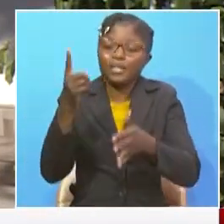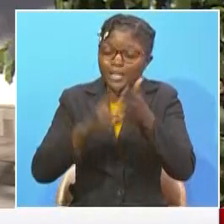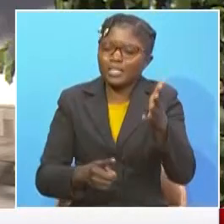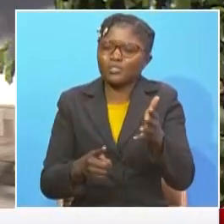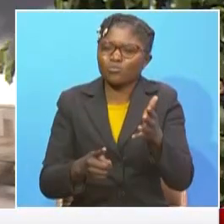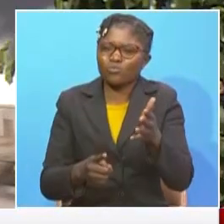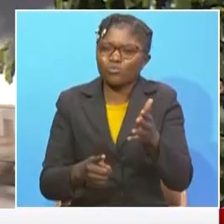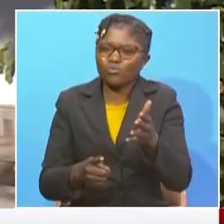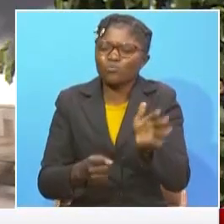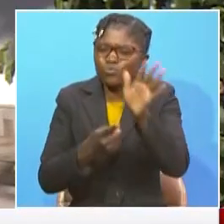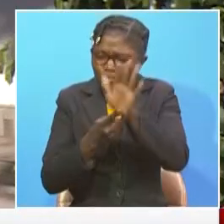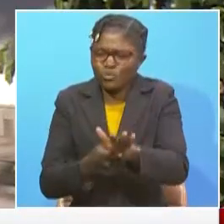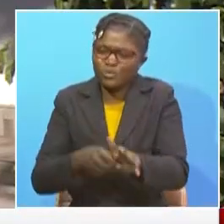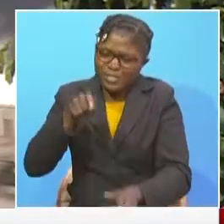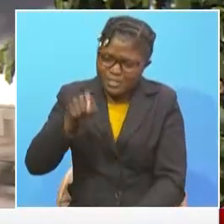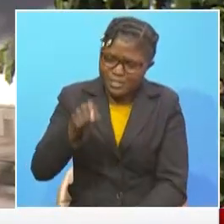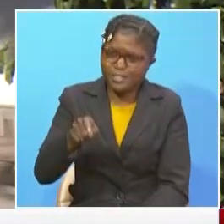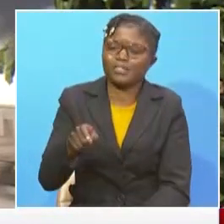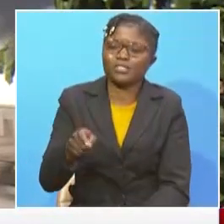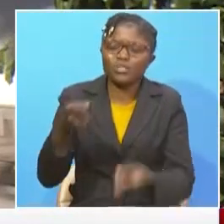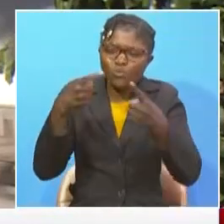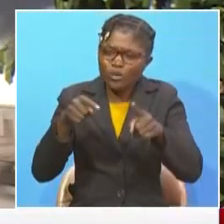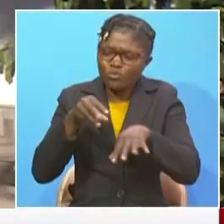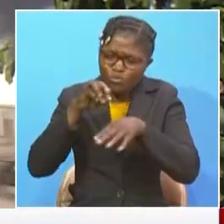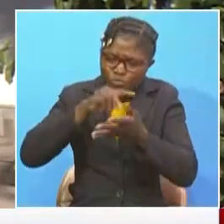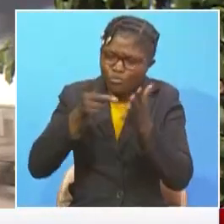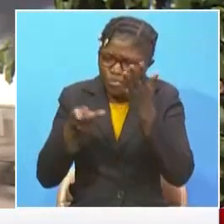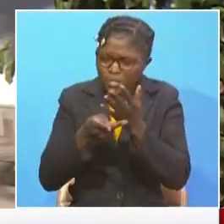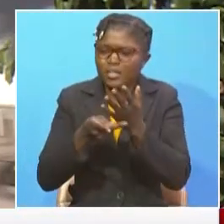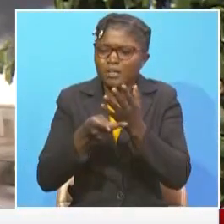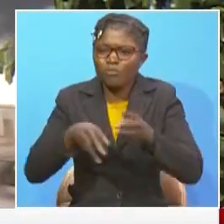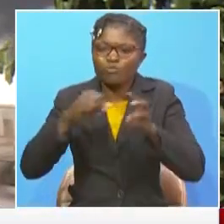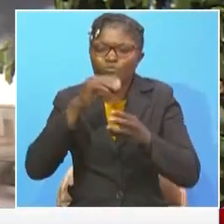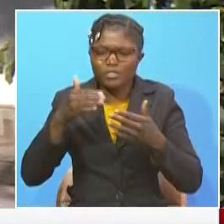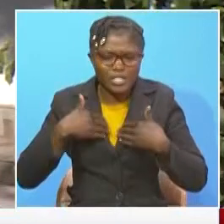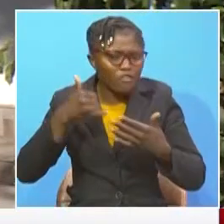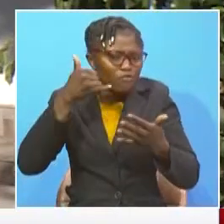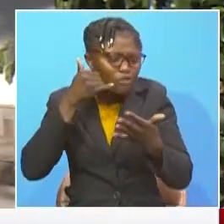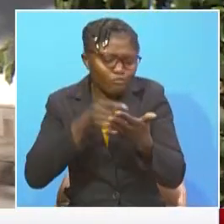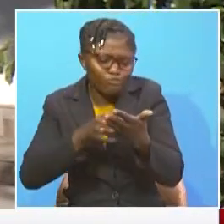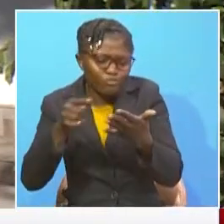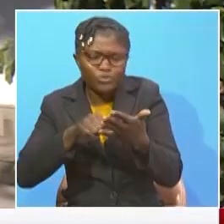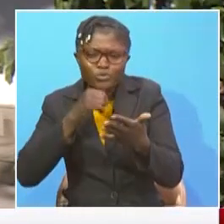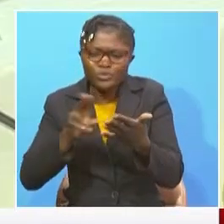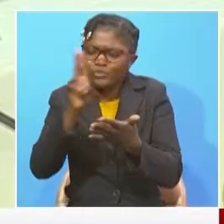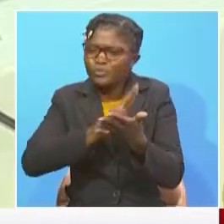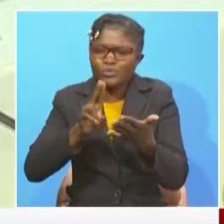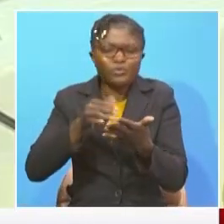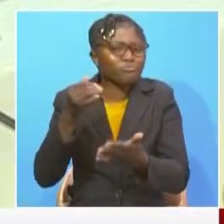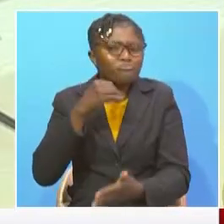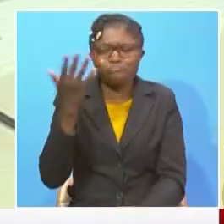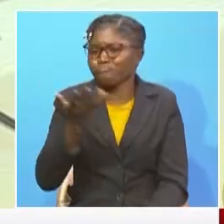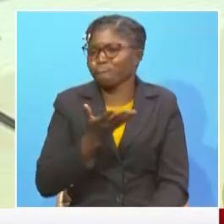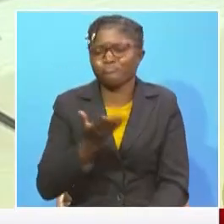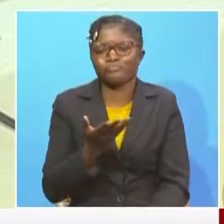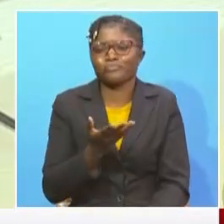eliminate the need of artisanal miners on their own to go online, where they don't have smartphones, they don't even know how to go online. A